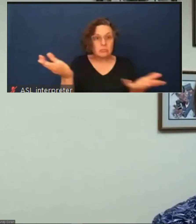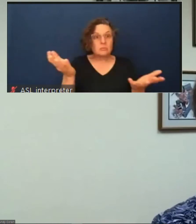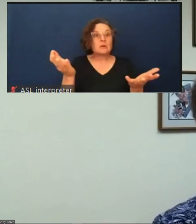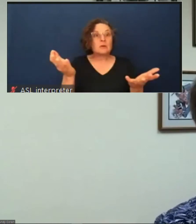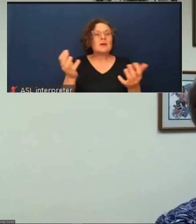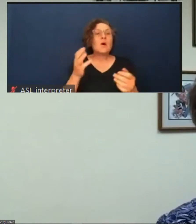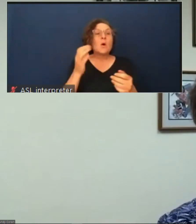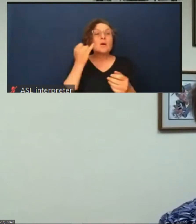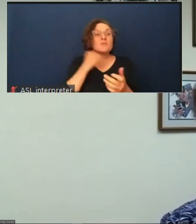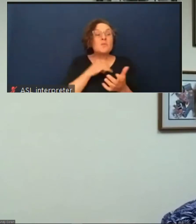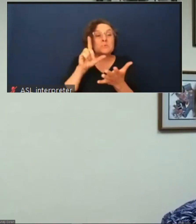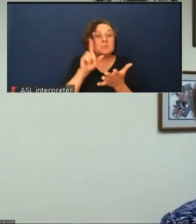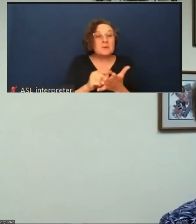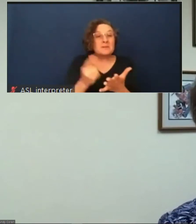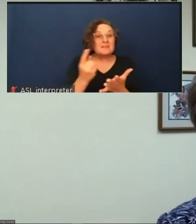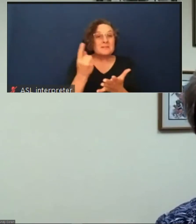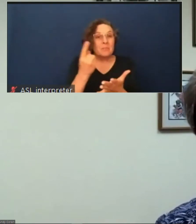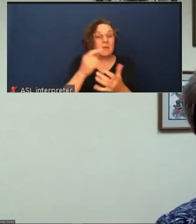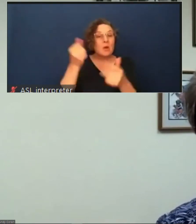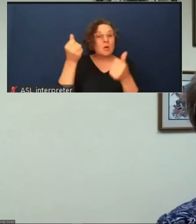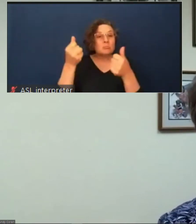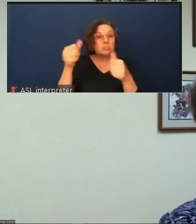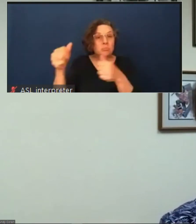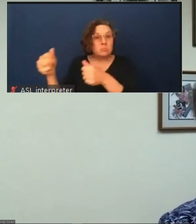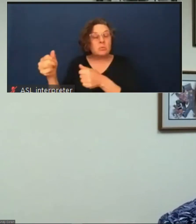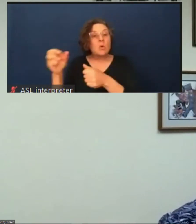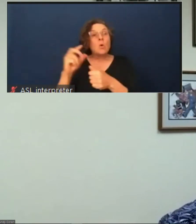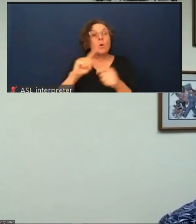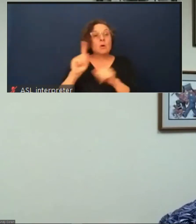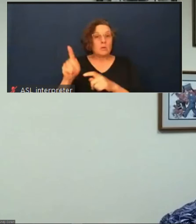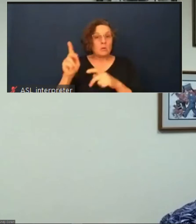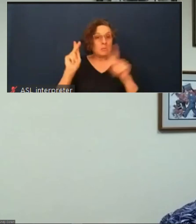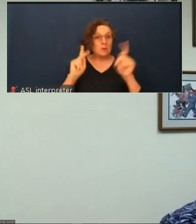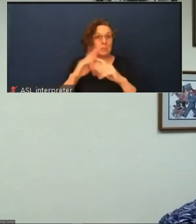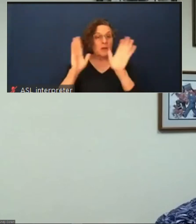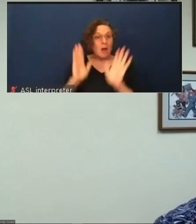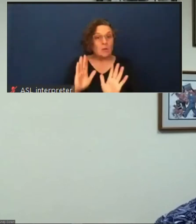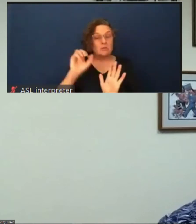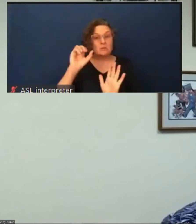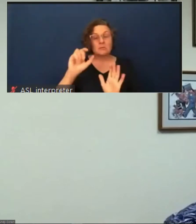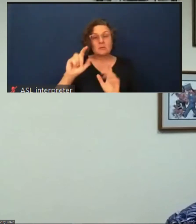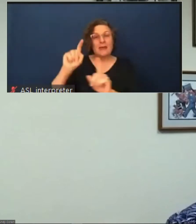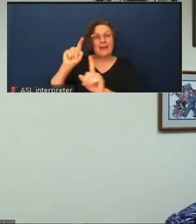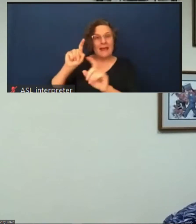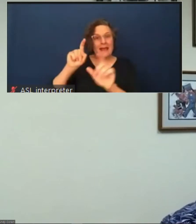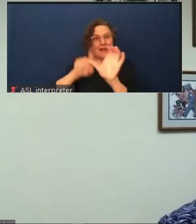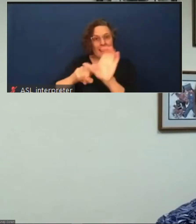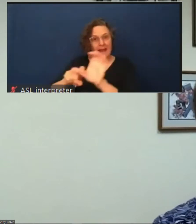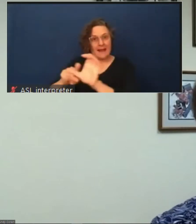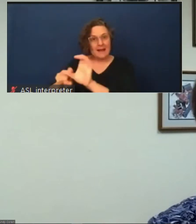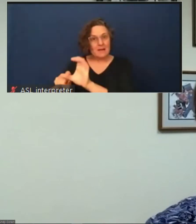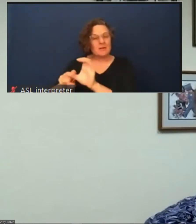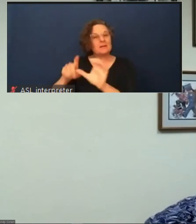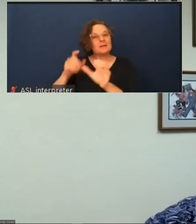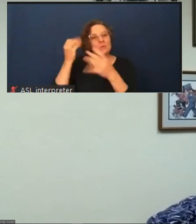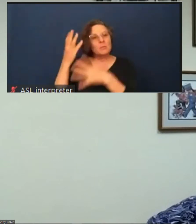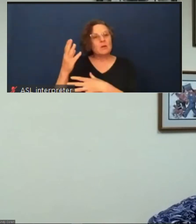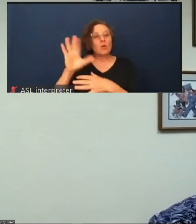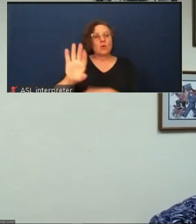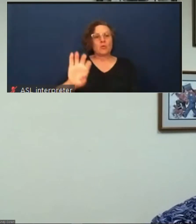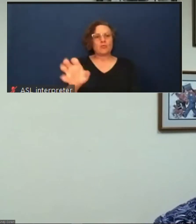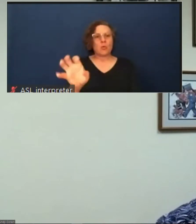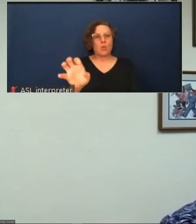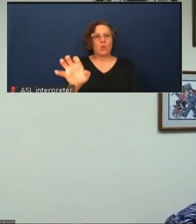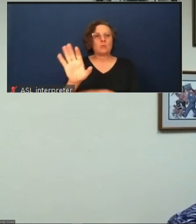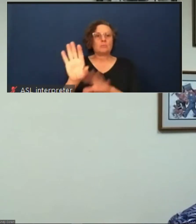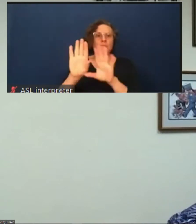we pass out, or door hangers, are also very influential for many people who don't have access or don't use the internet. And